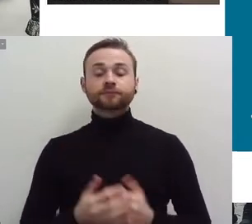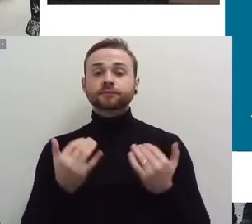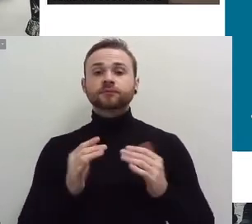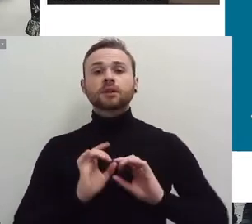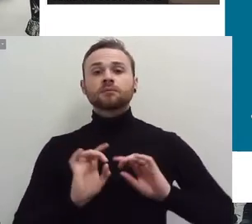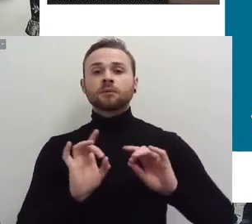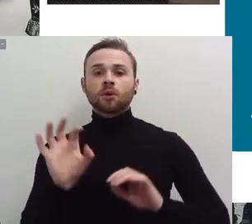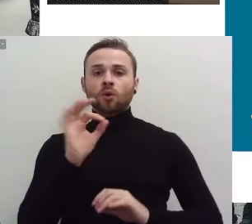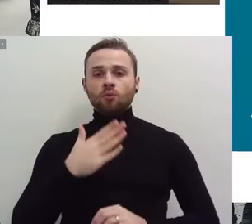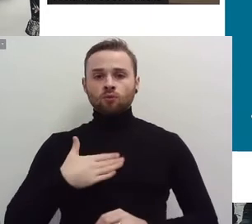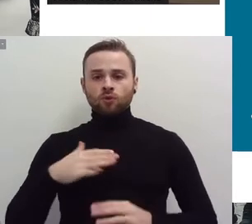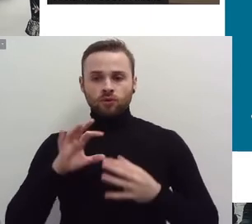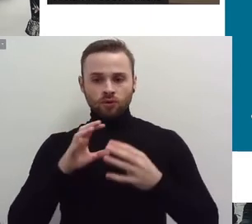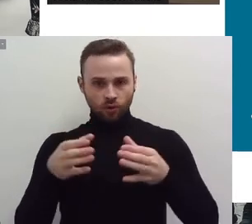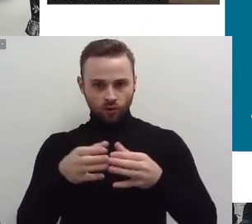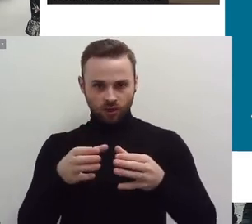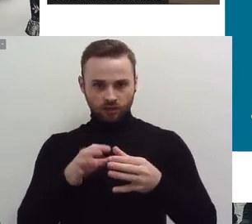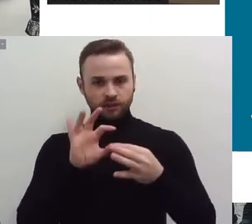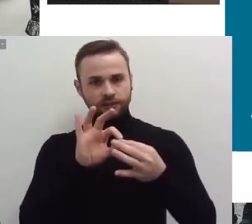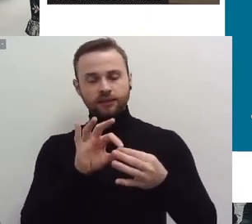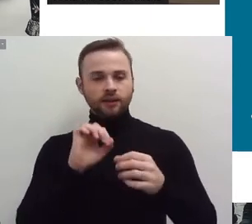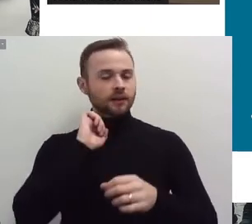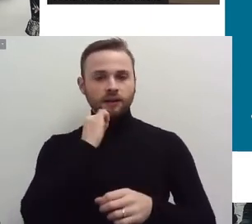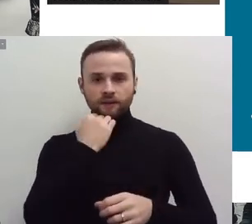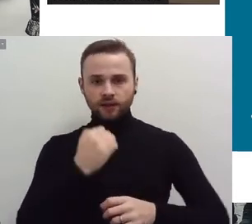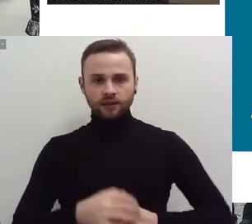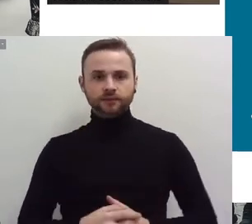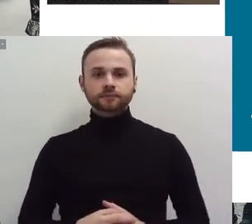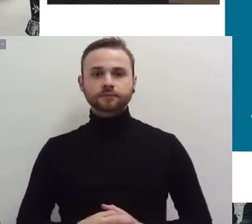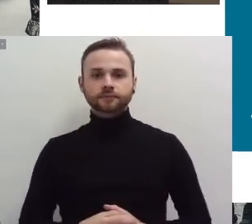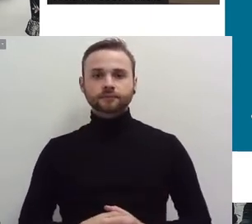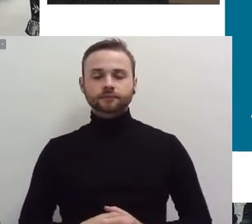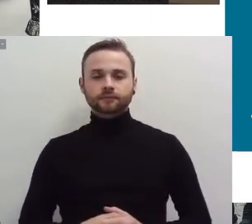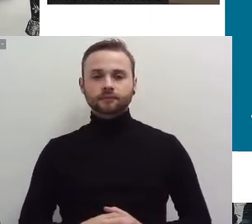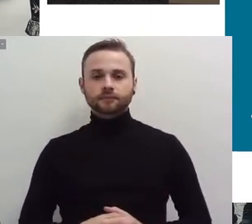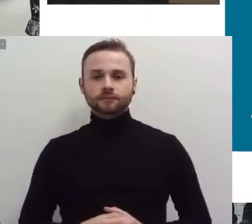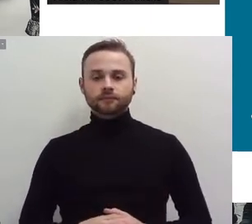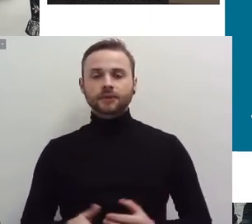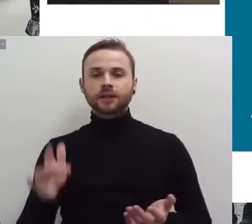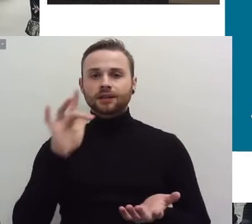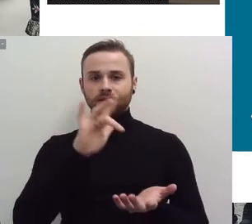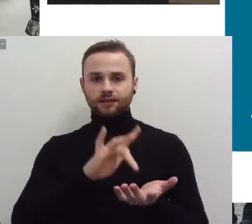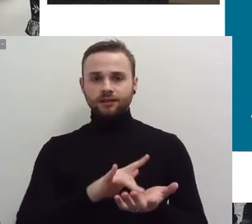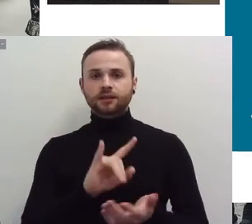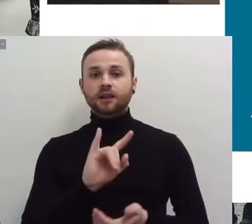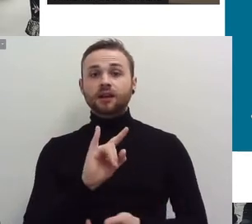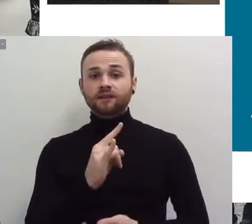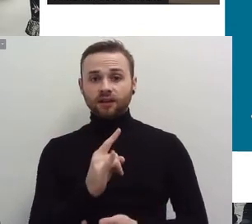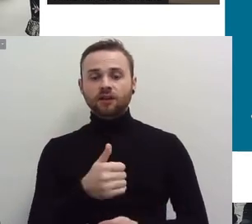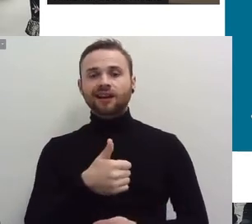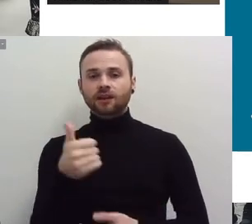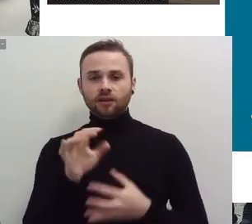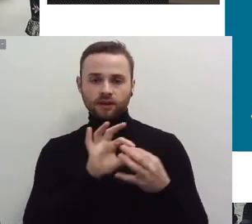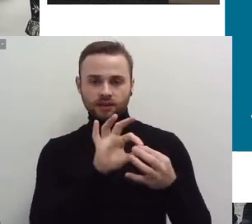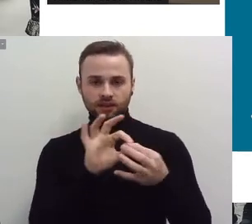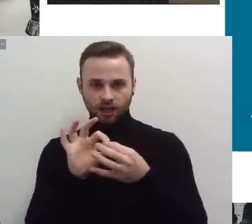Union for Child Welfare is a central organization that works to promote child